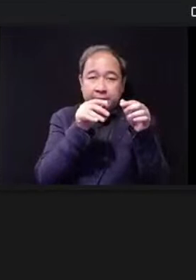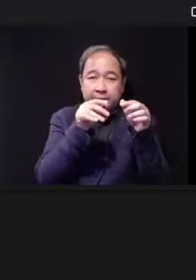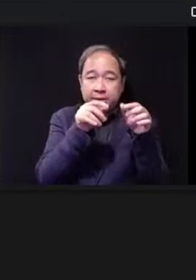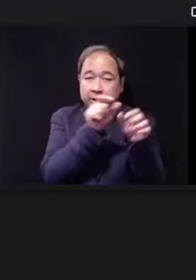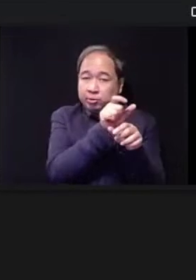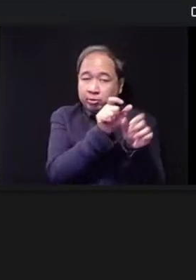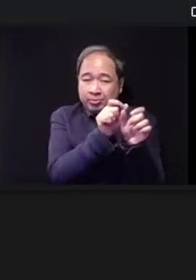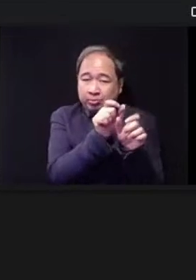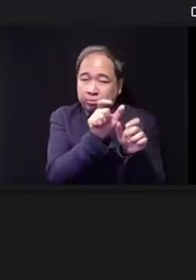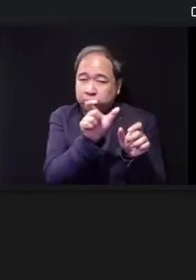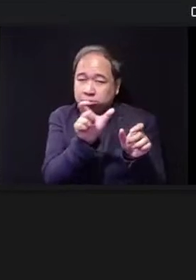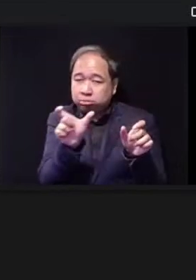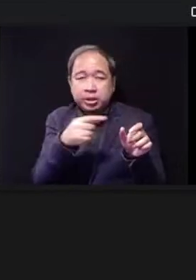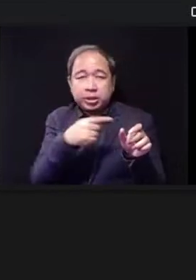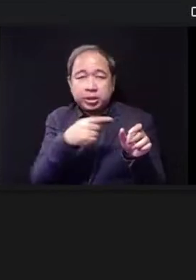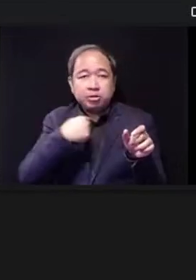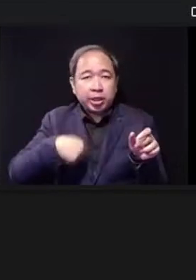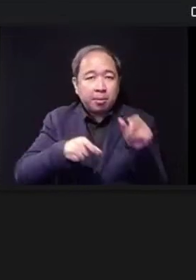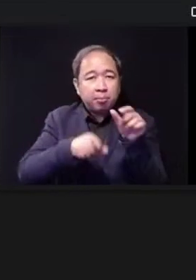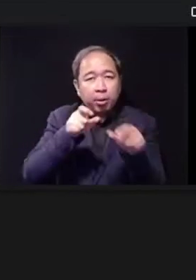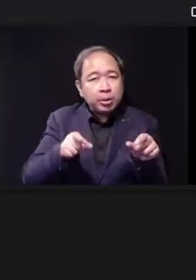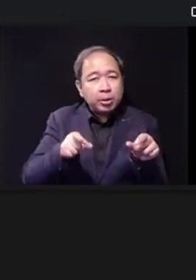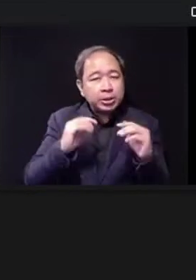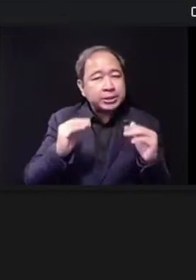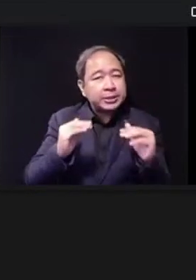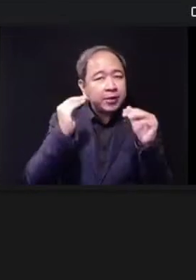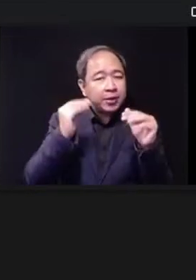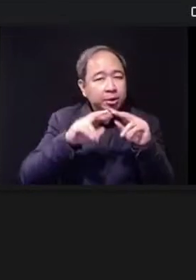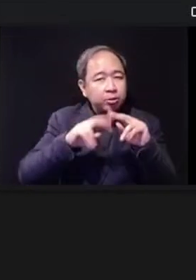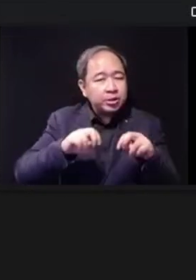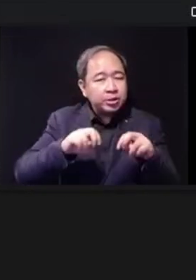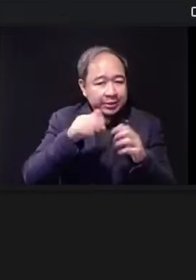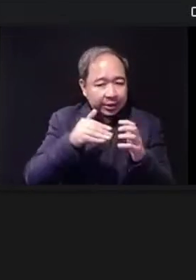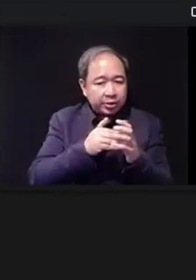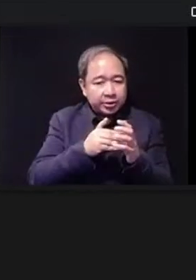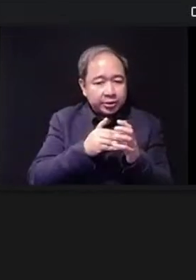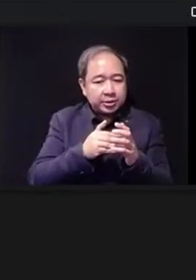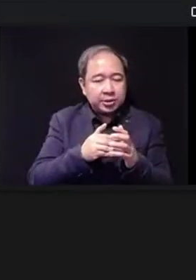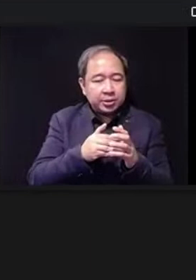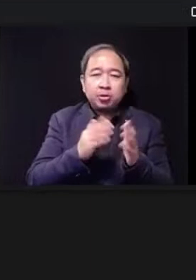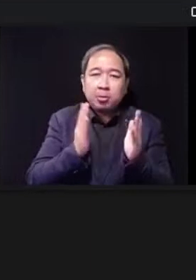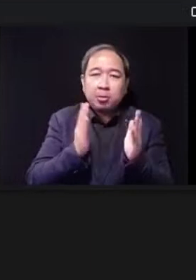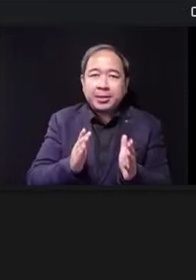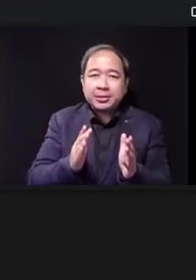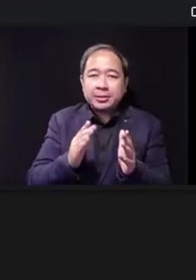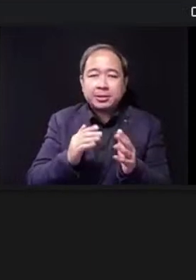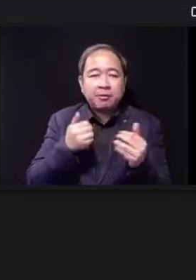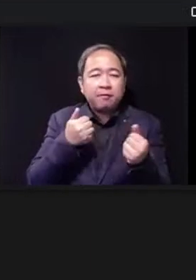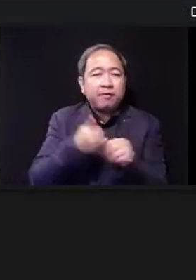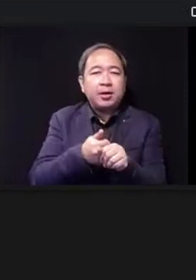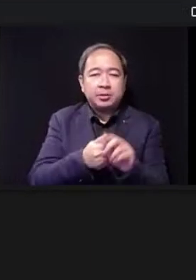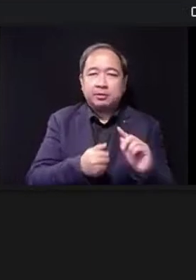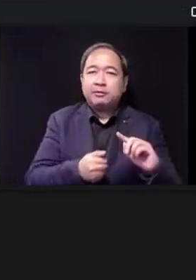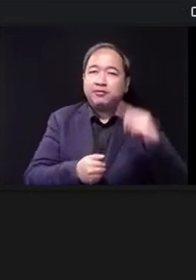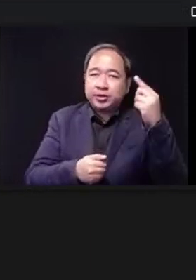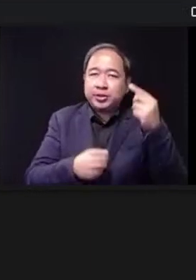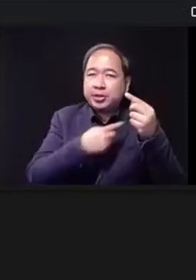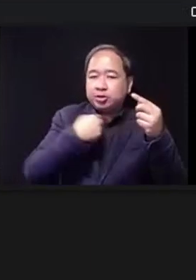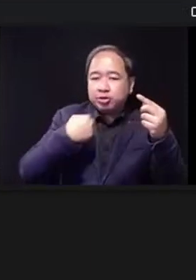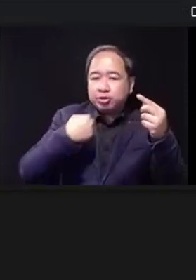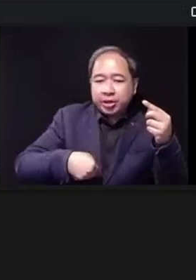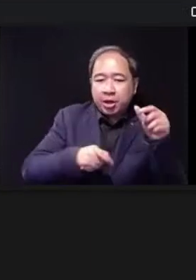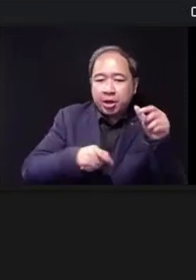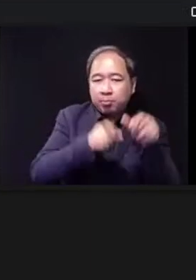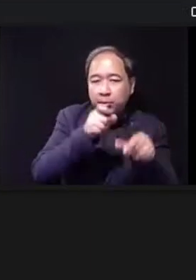China Population and Development Research Center." Yeah, it should be organized by the China Population and Yes. Development